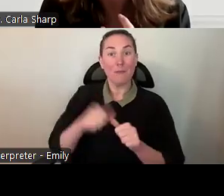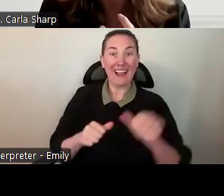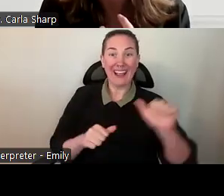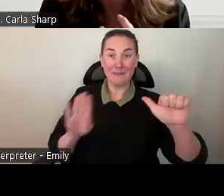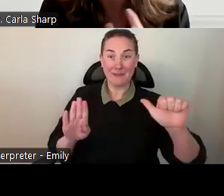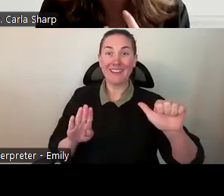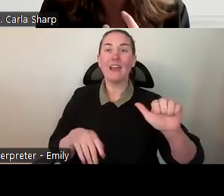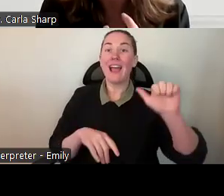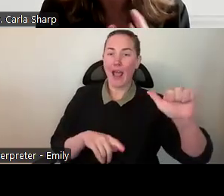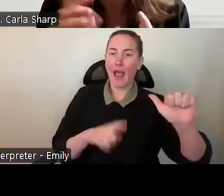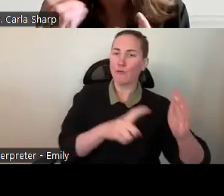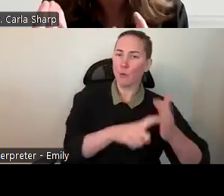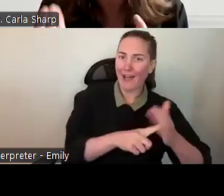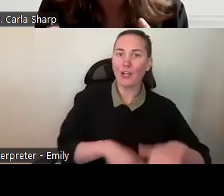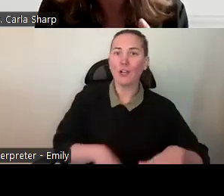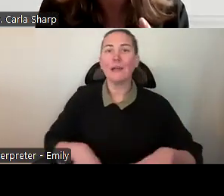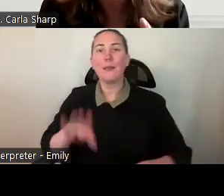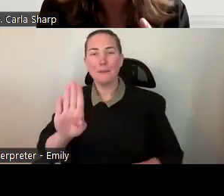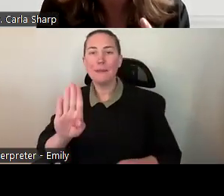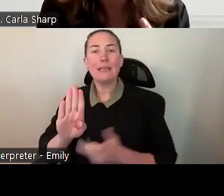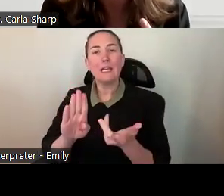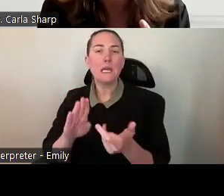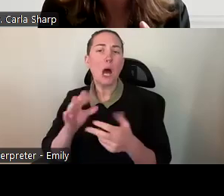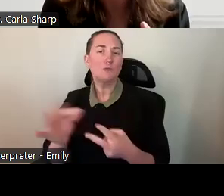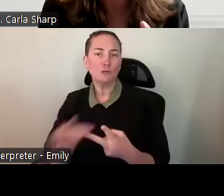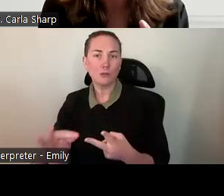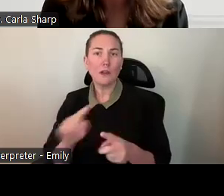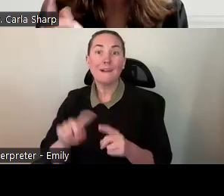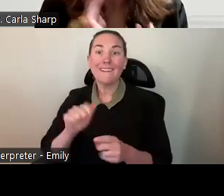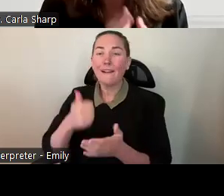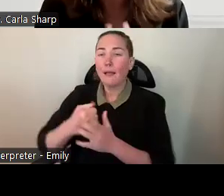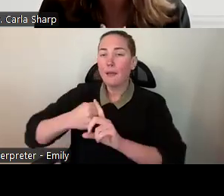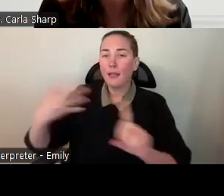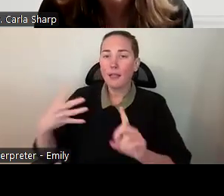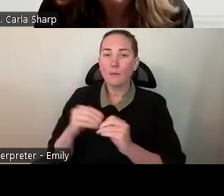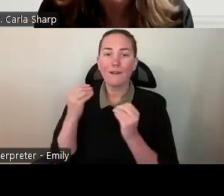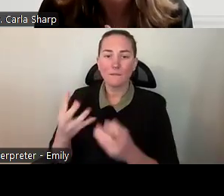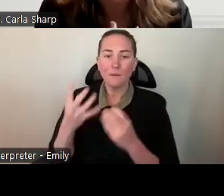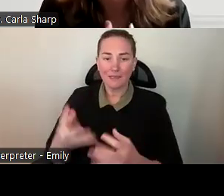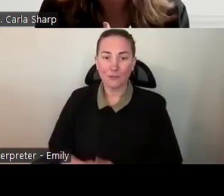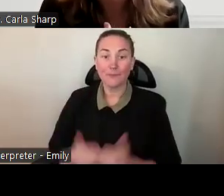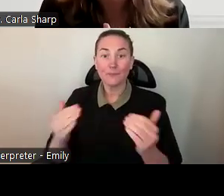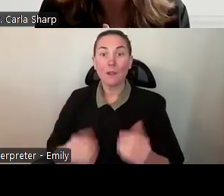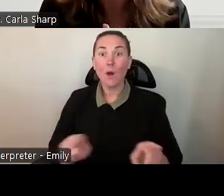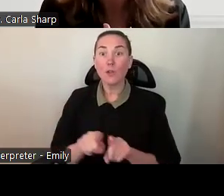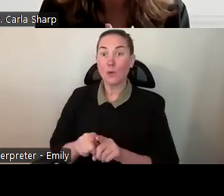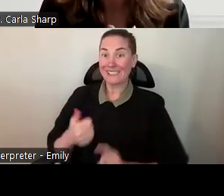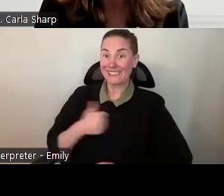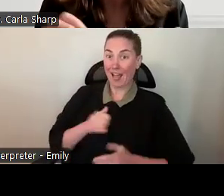B is optional and can be helpful to give flavor to that personality dysfunction. Assessing self-function is